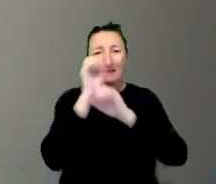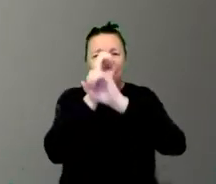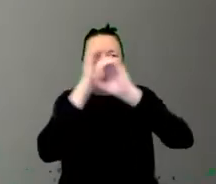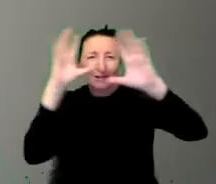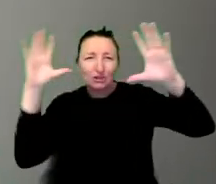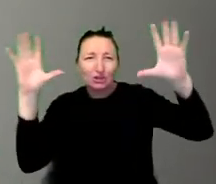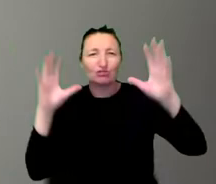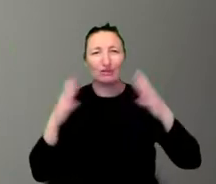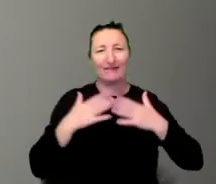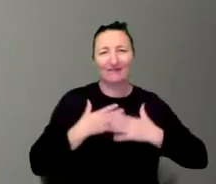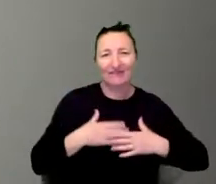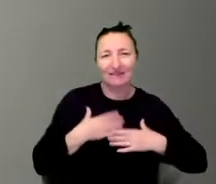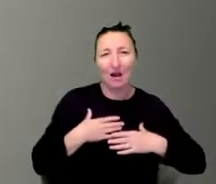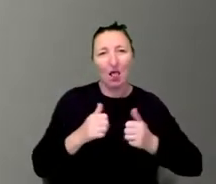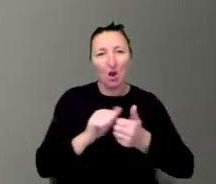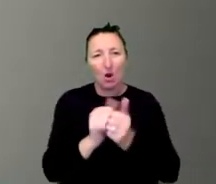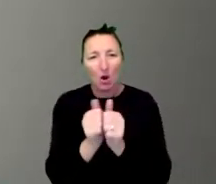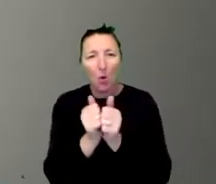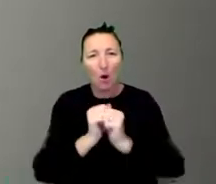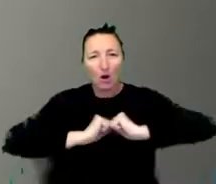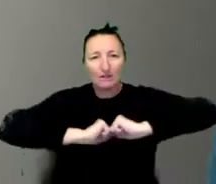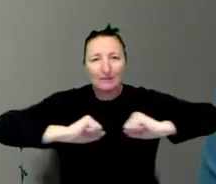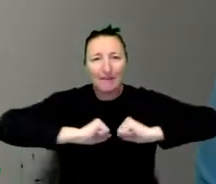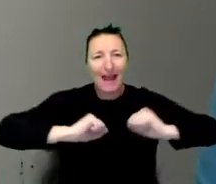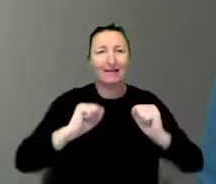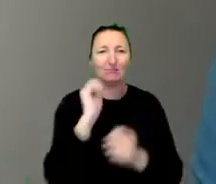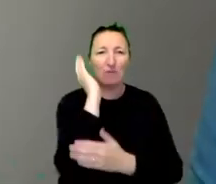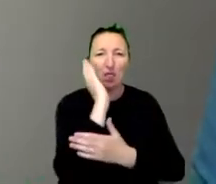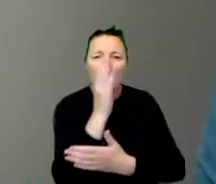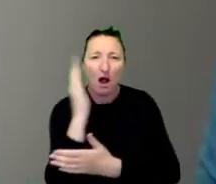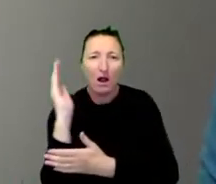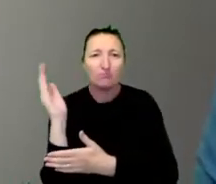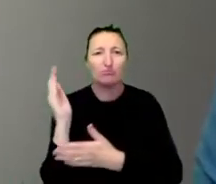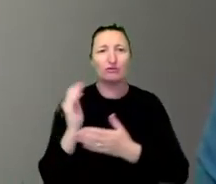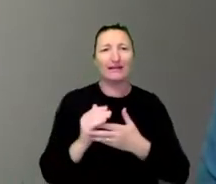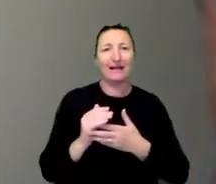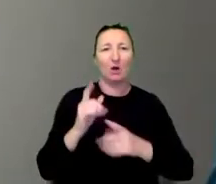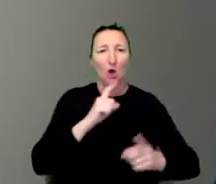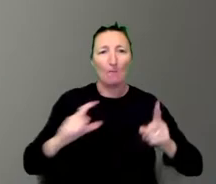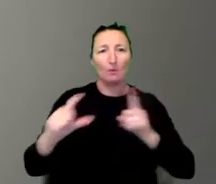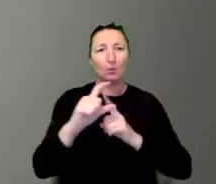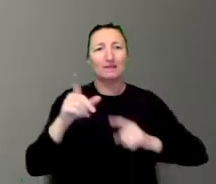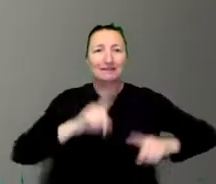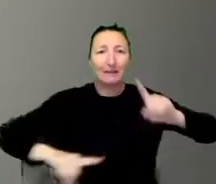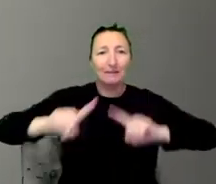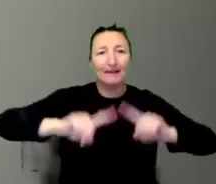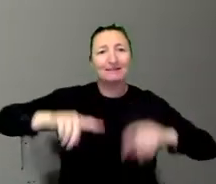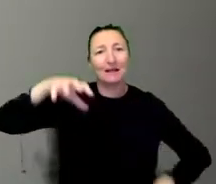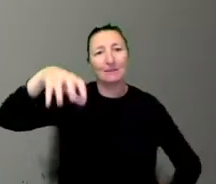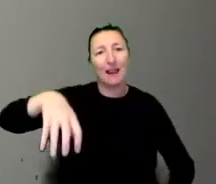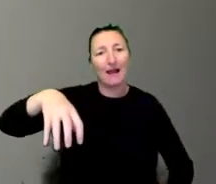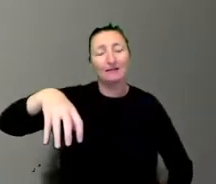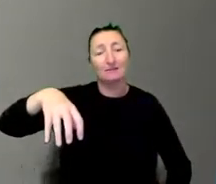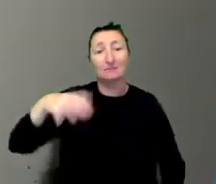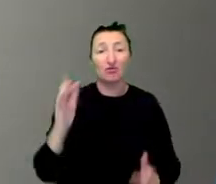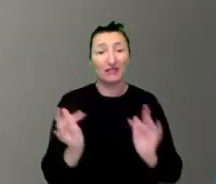physical co-working space, a library, and a meeting place for their community. But their network extends beyond the